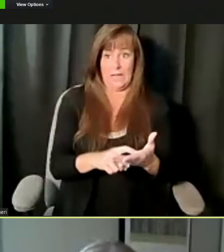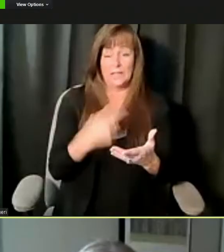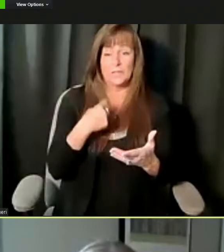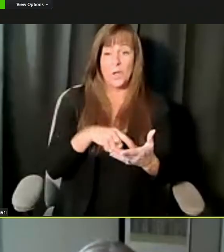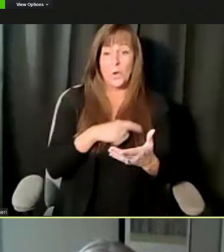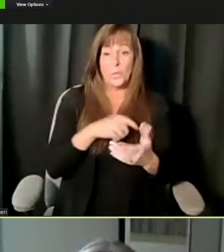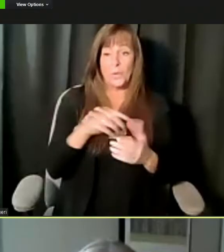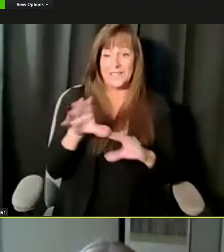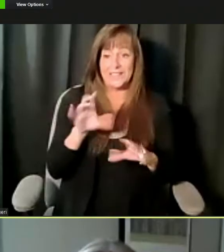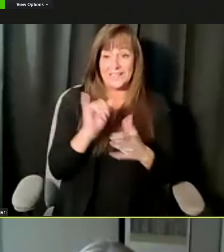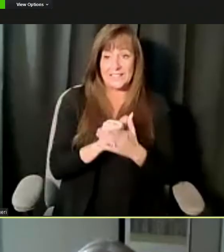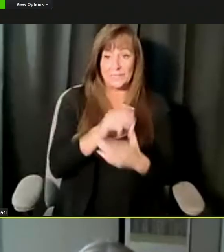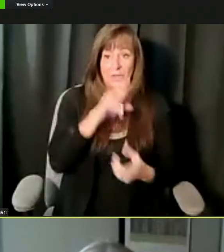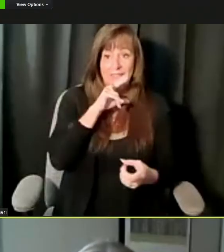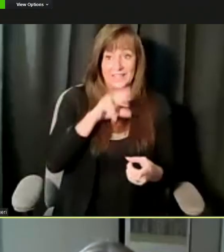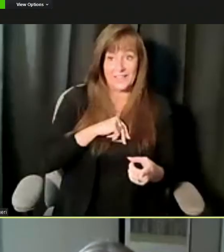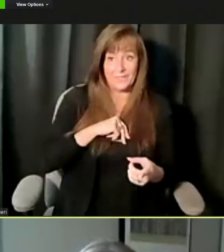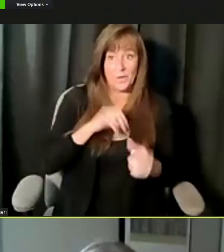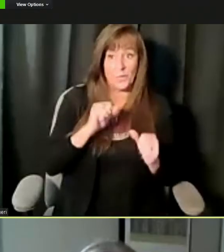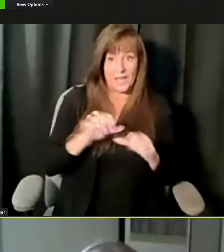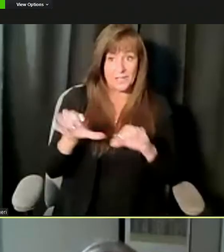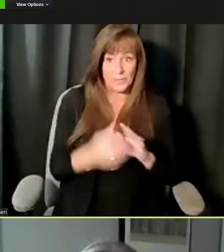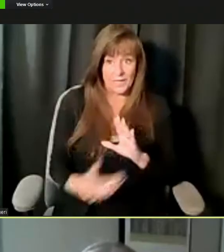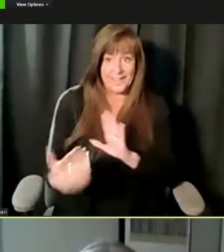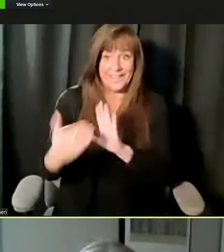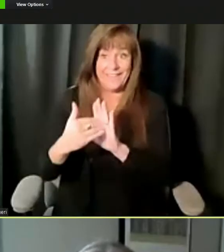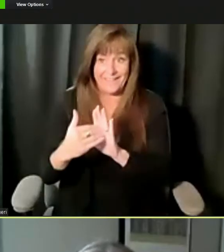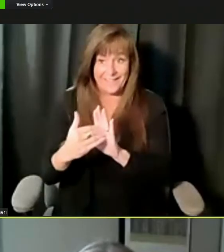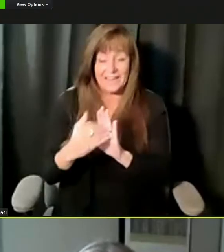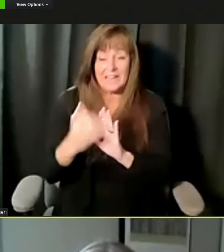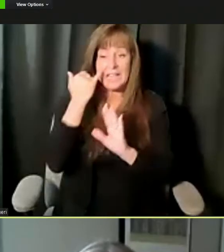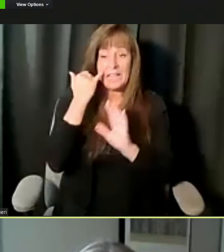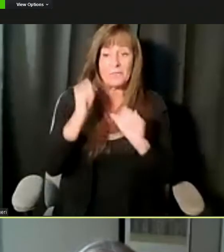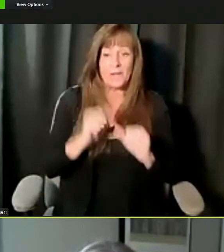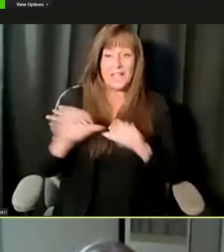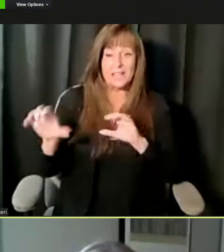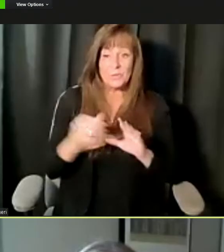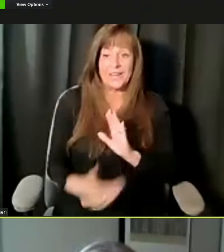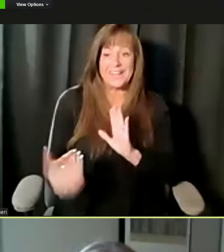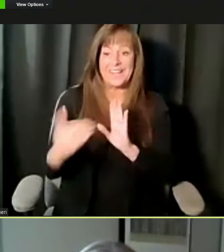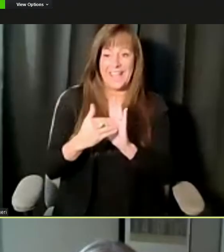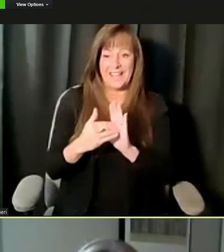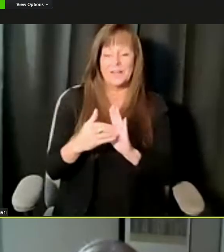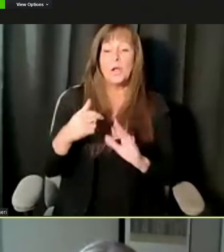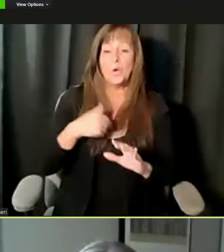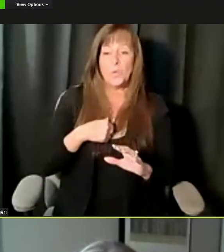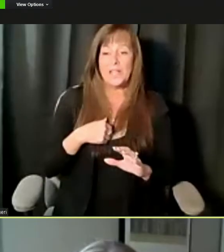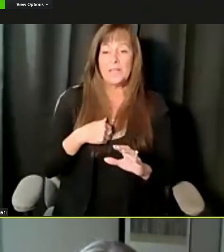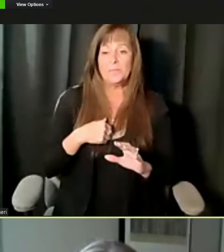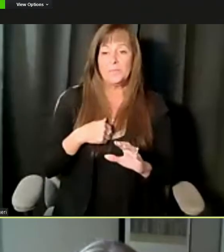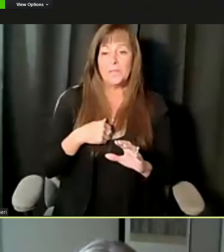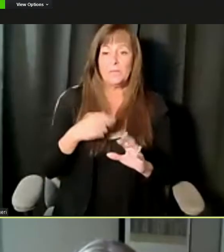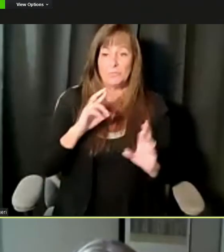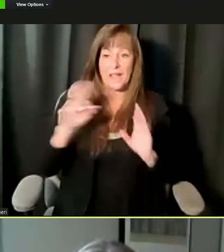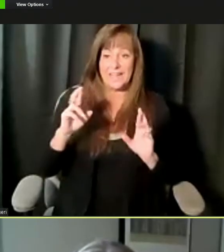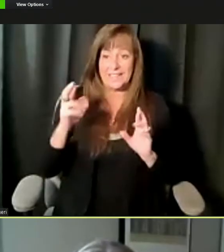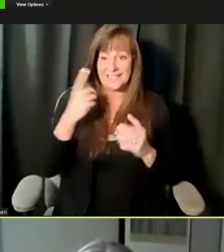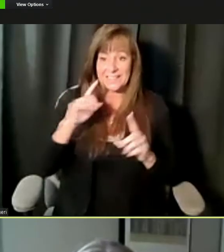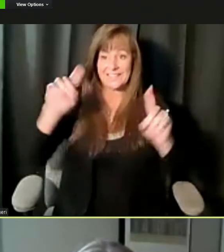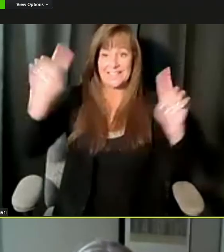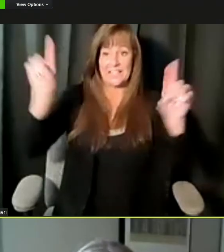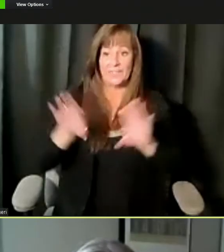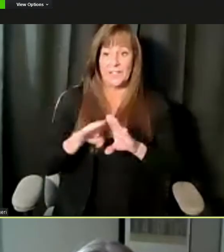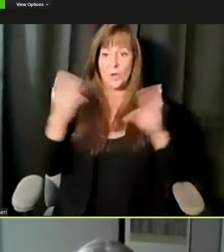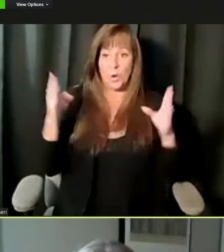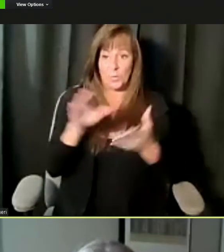this for Thanksgiving and we can do this again. And if we're able to do this again, we can position ourselves to successfully open schools in